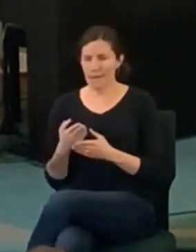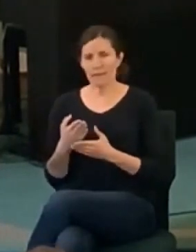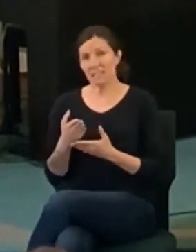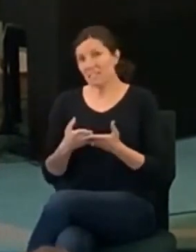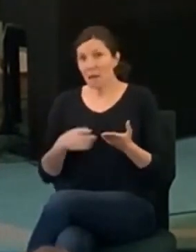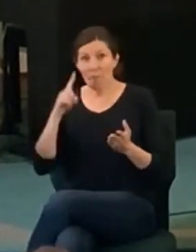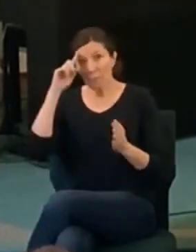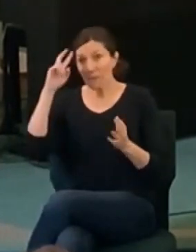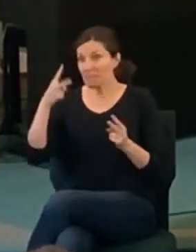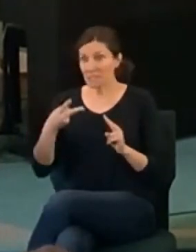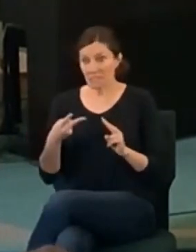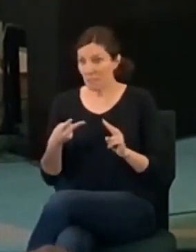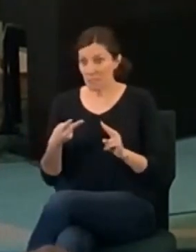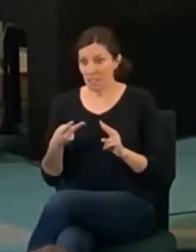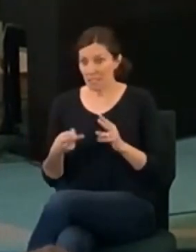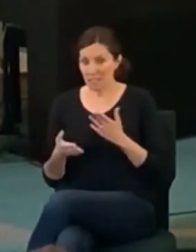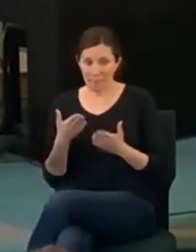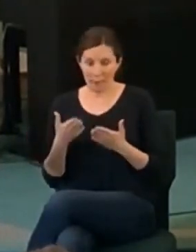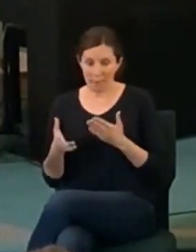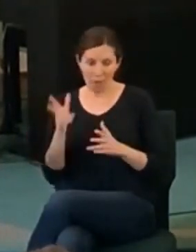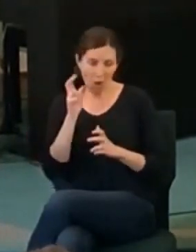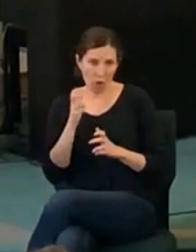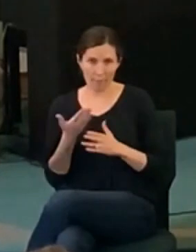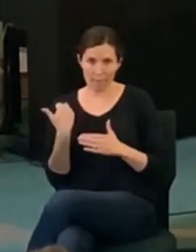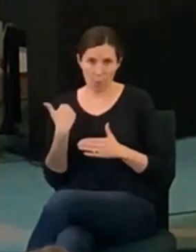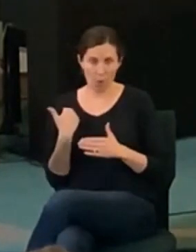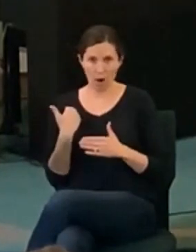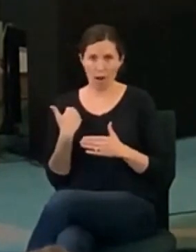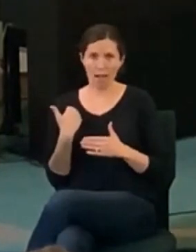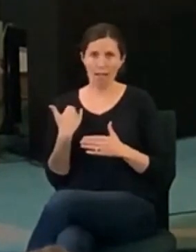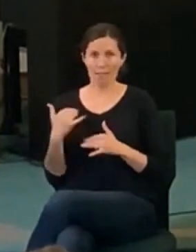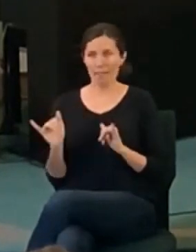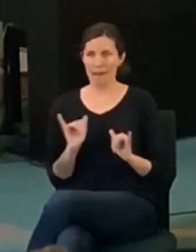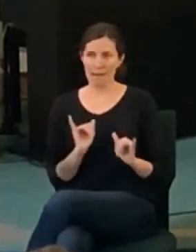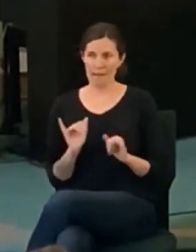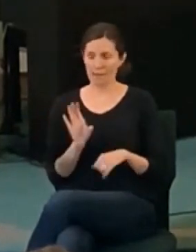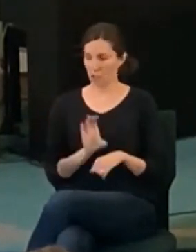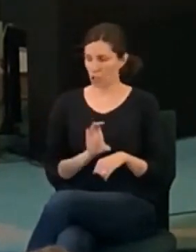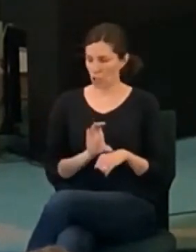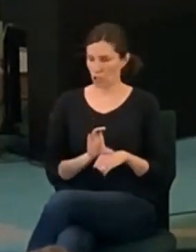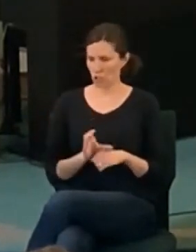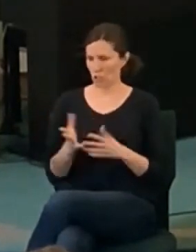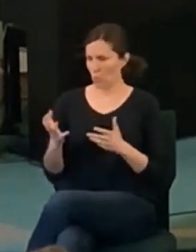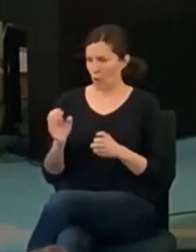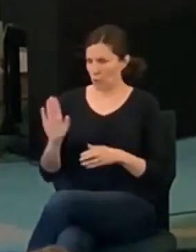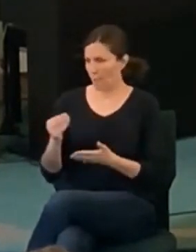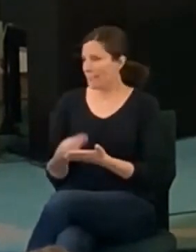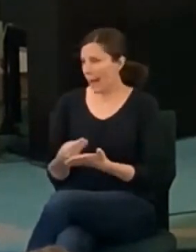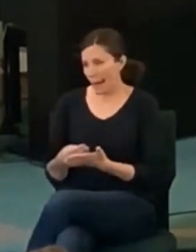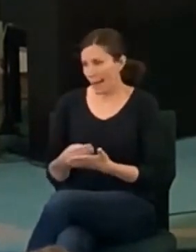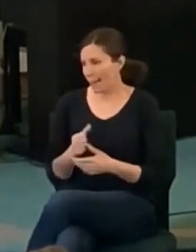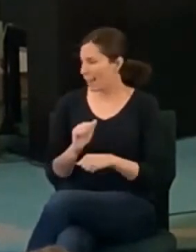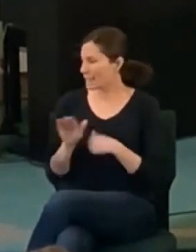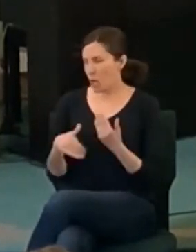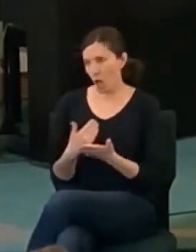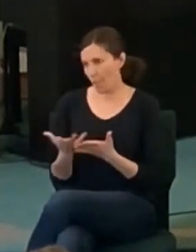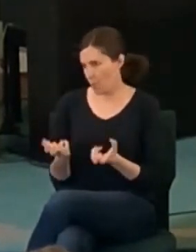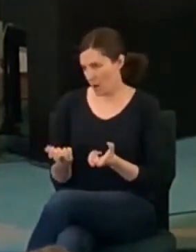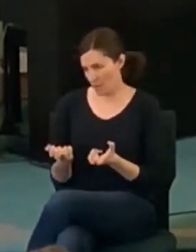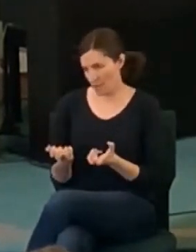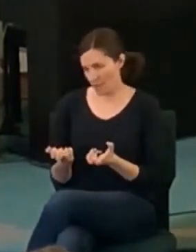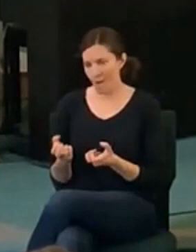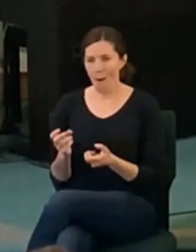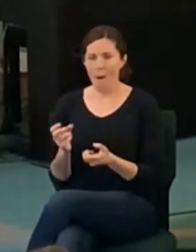common misconceptions that people have about the church that we're part of, and that causes them to not want